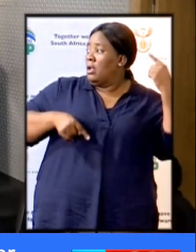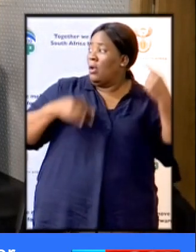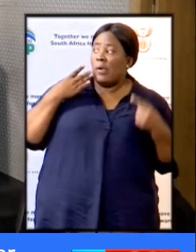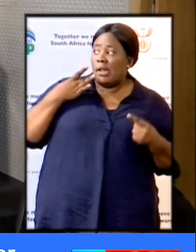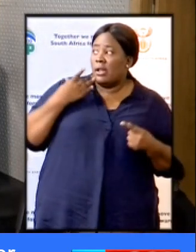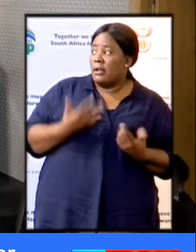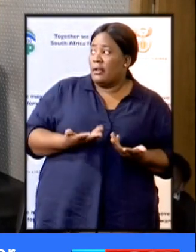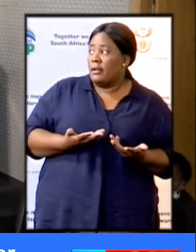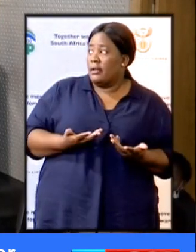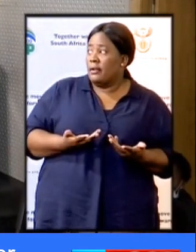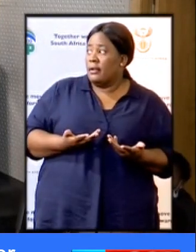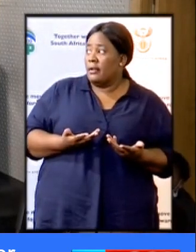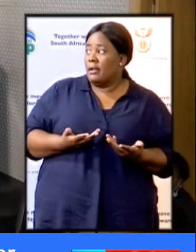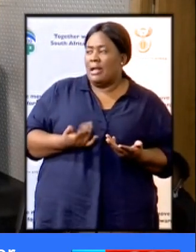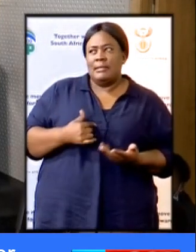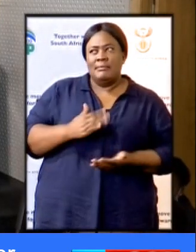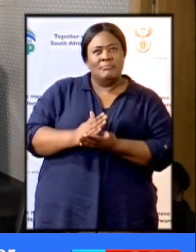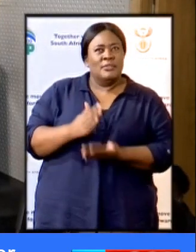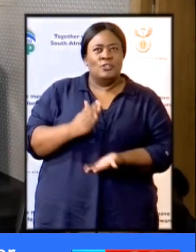it?